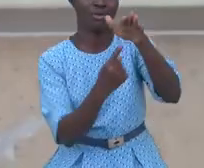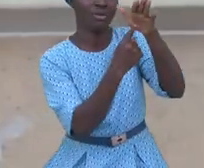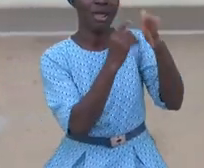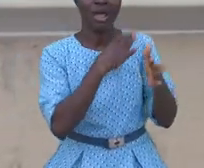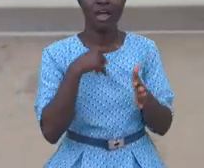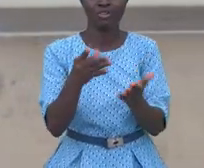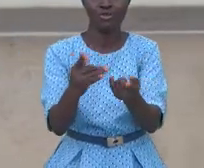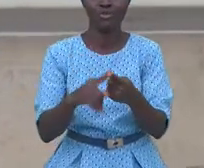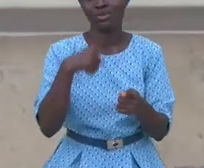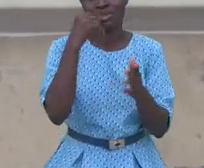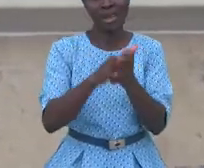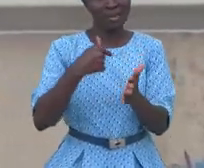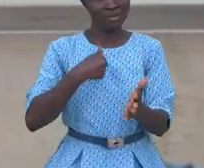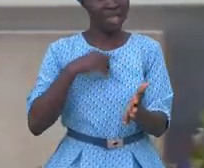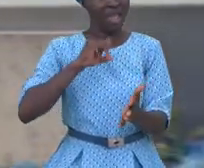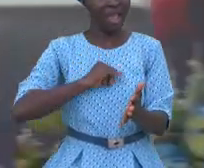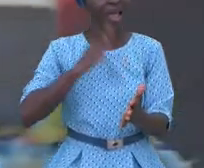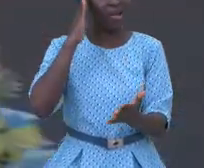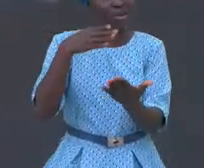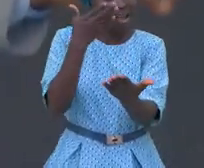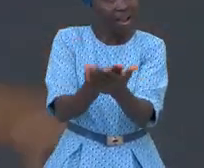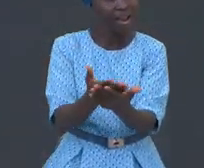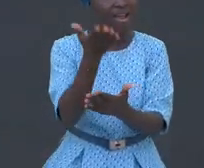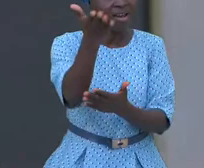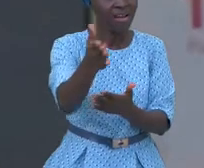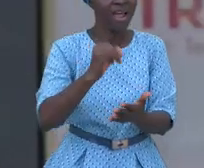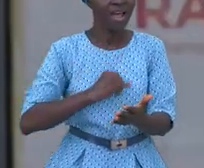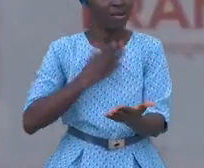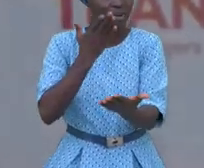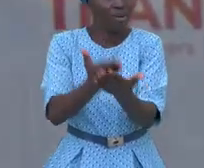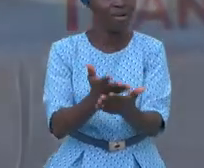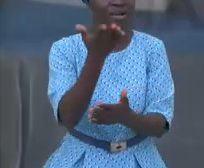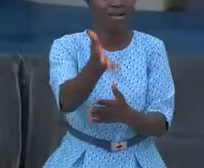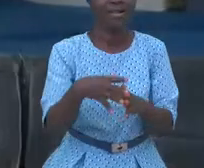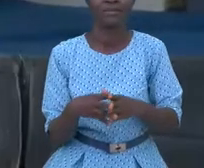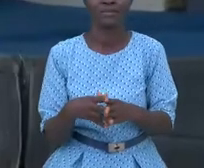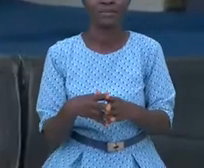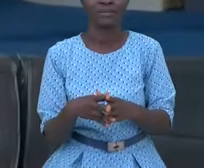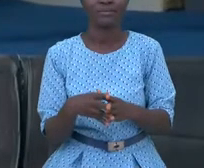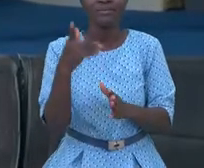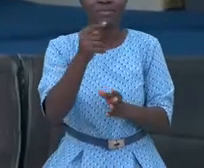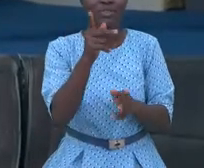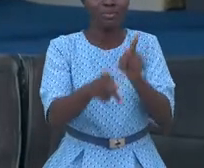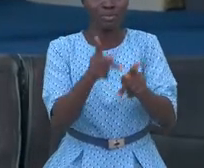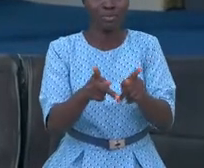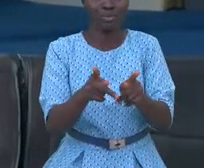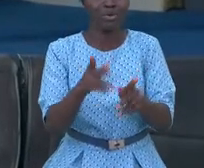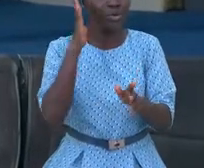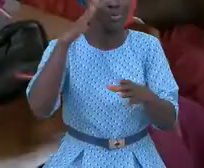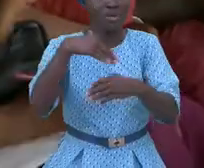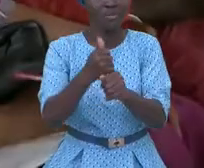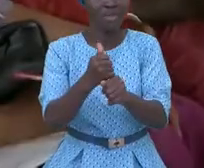say, I'm reaching out, I'm reaching out, I'm reaching out, The world will make way for